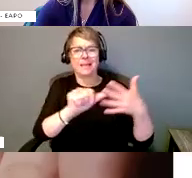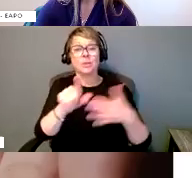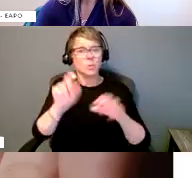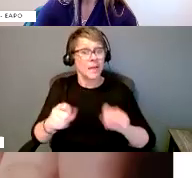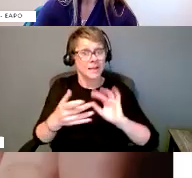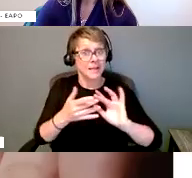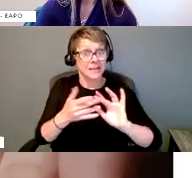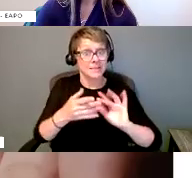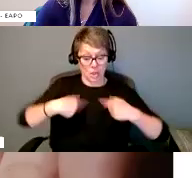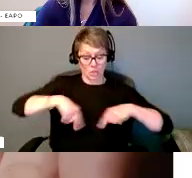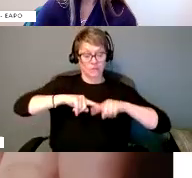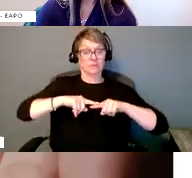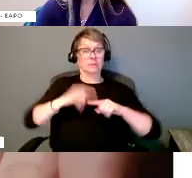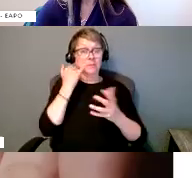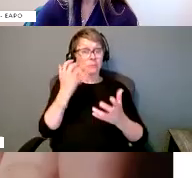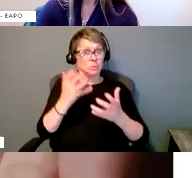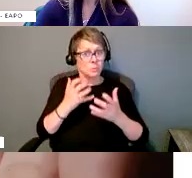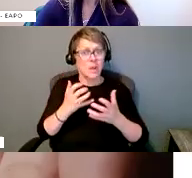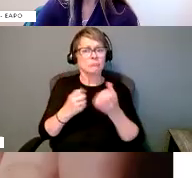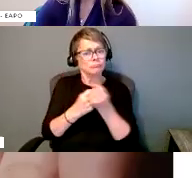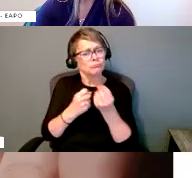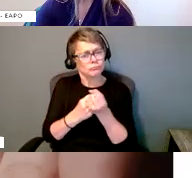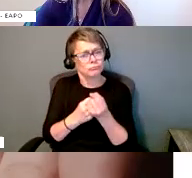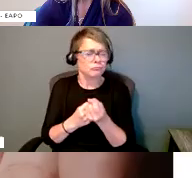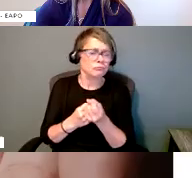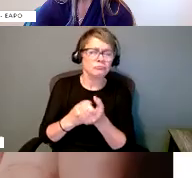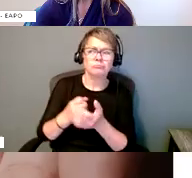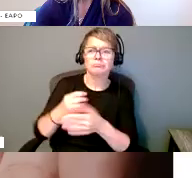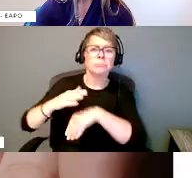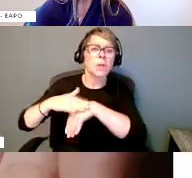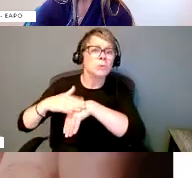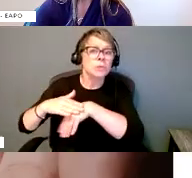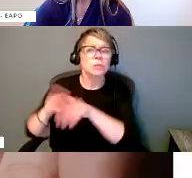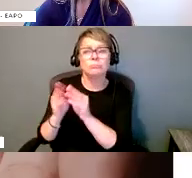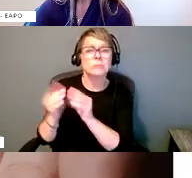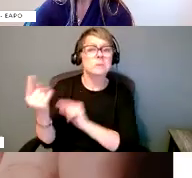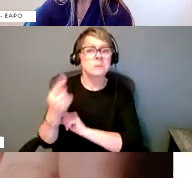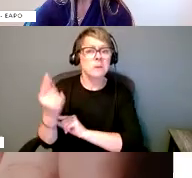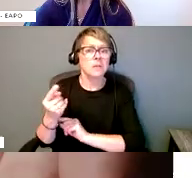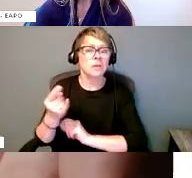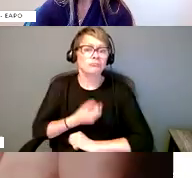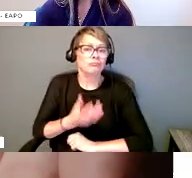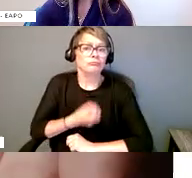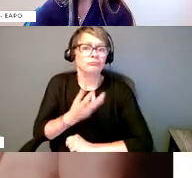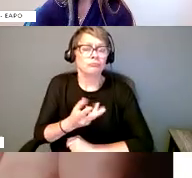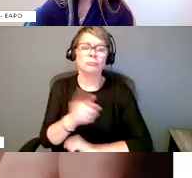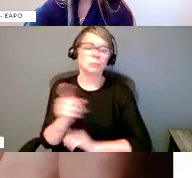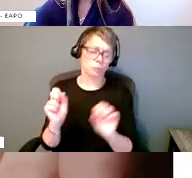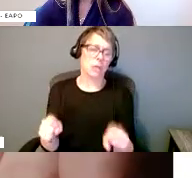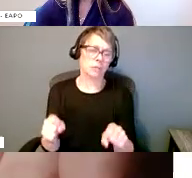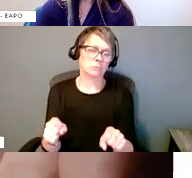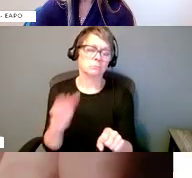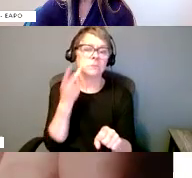if you would like to have some consultations or just talking about your circumstances to see if they can help